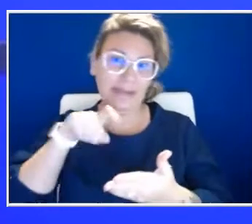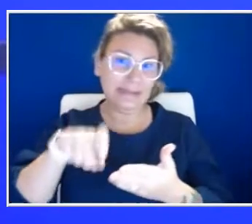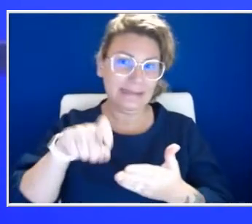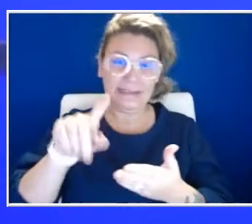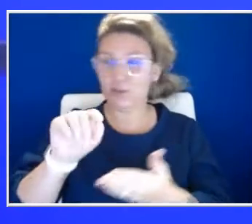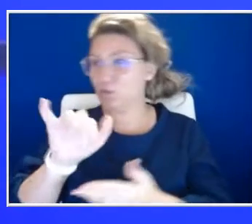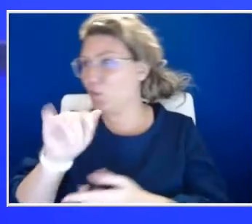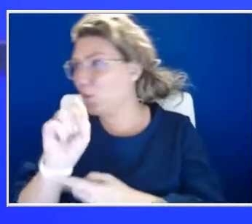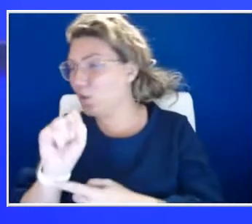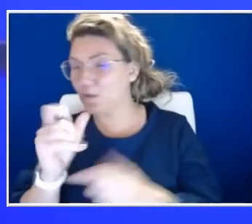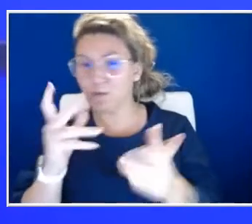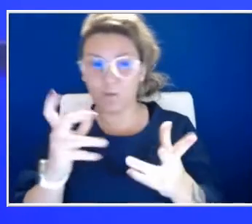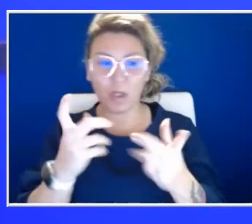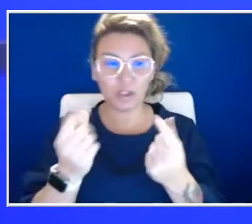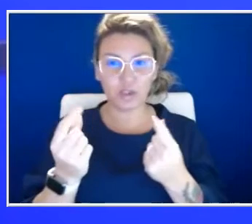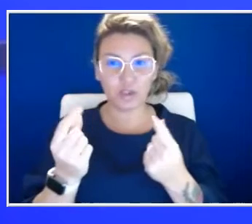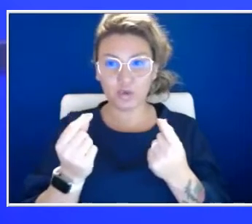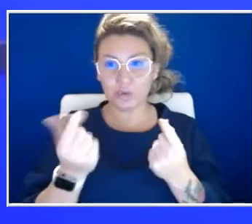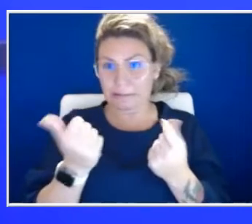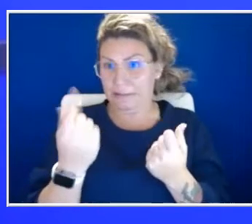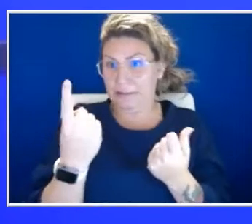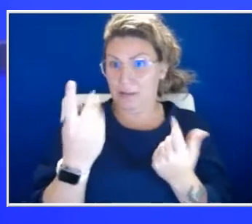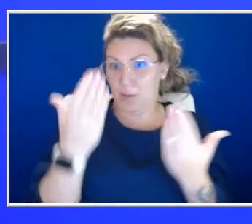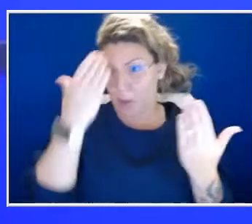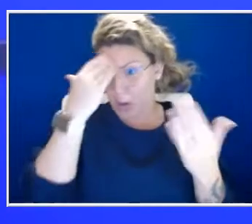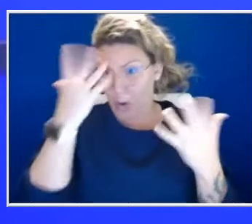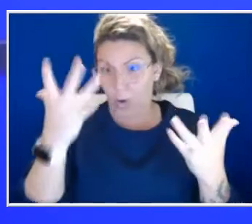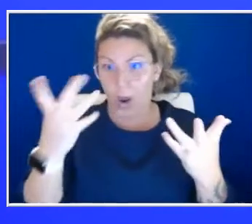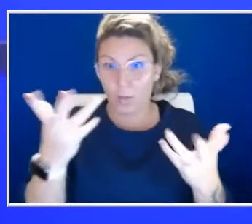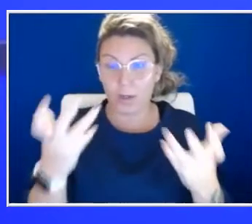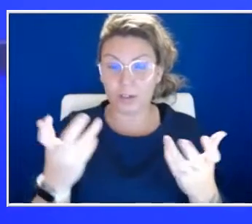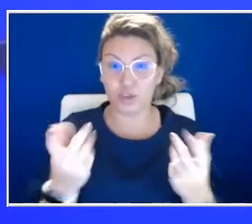And of course, if anybody knows Jeff, goes, and I want to do it now.